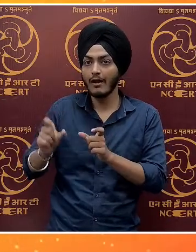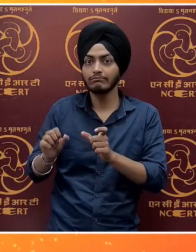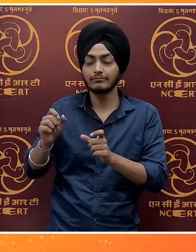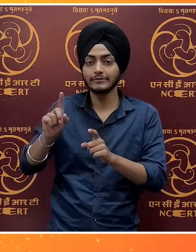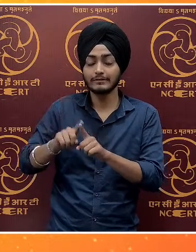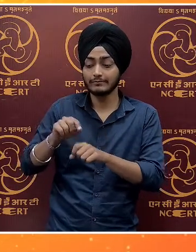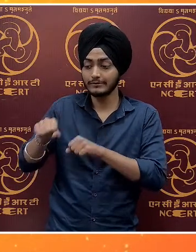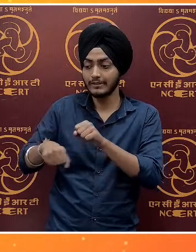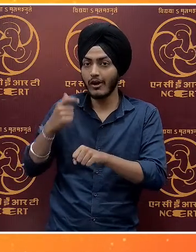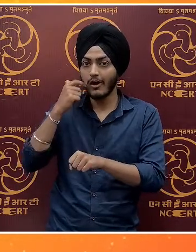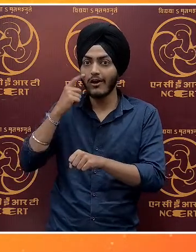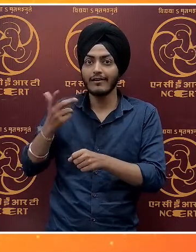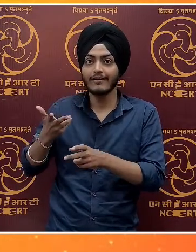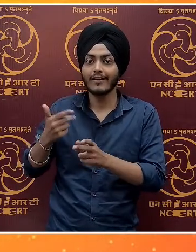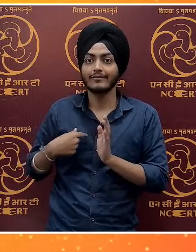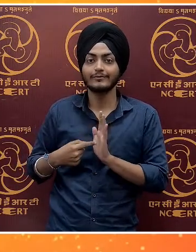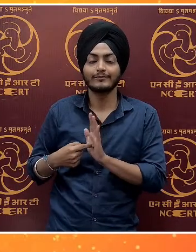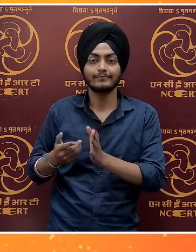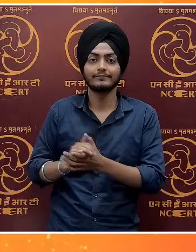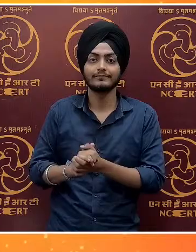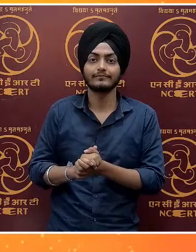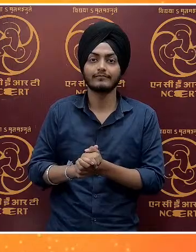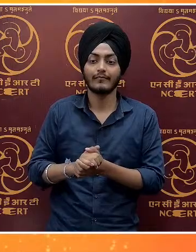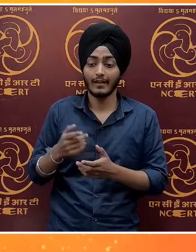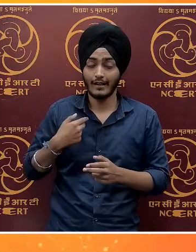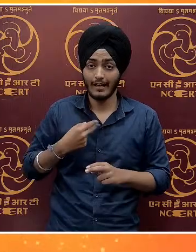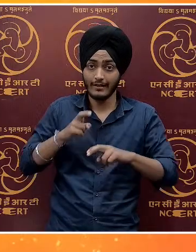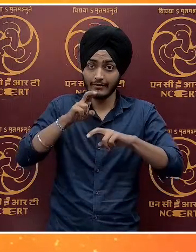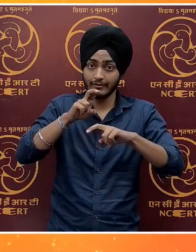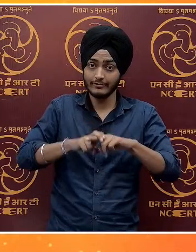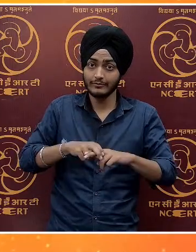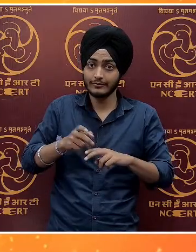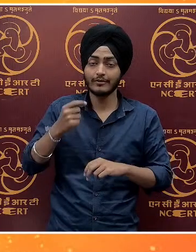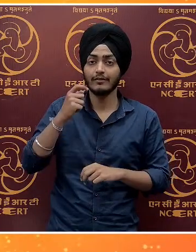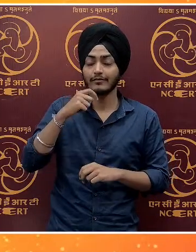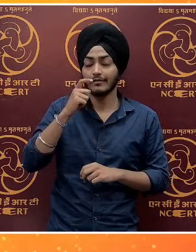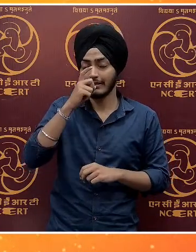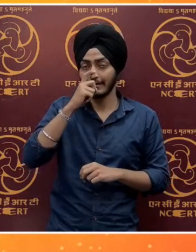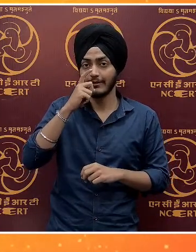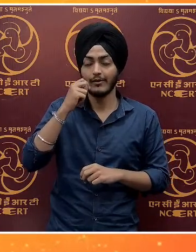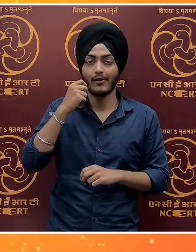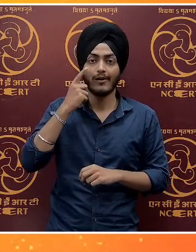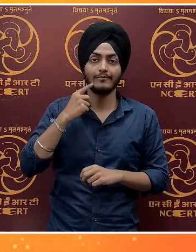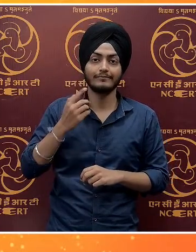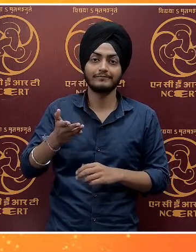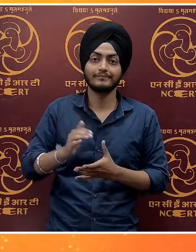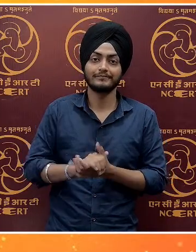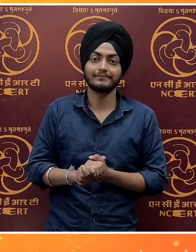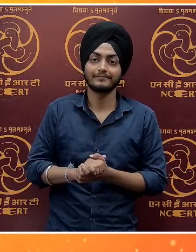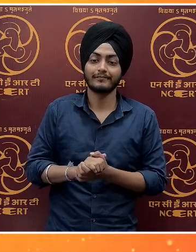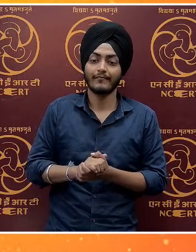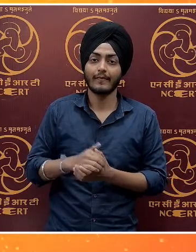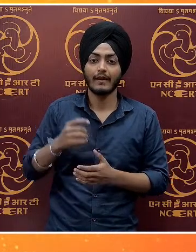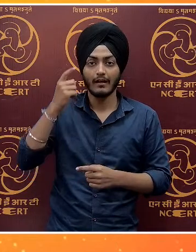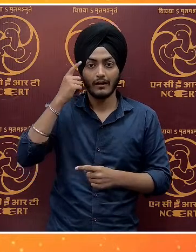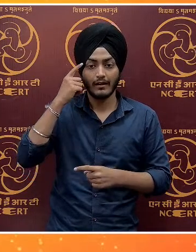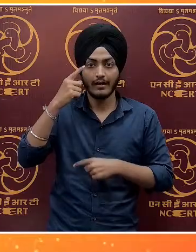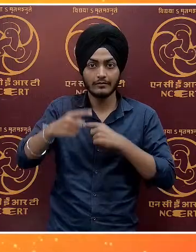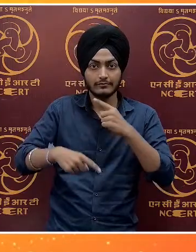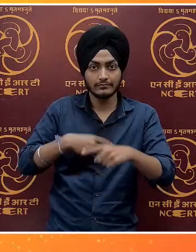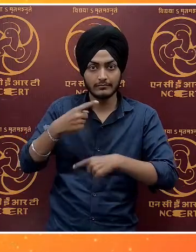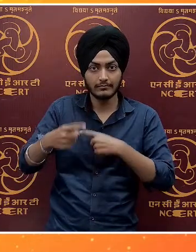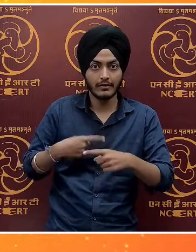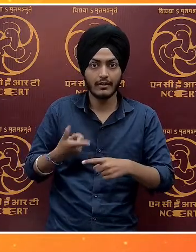seat is blue in color. Yes. The tires and pedals are